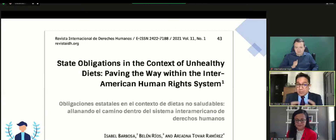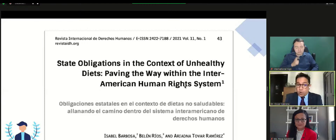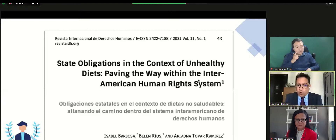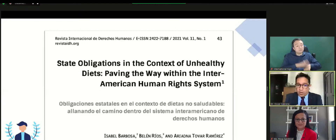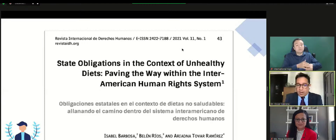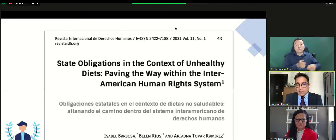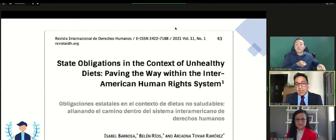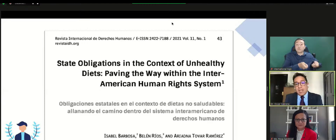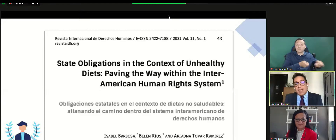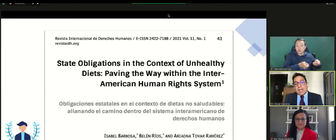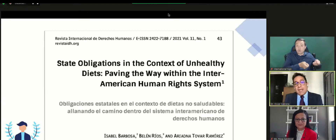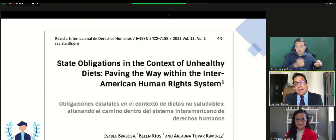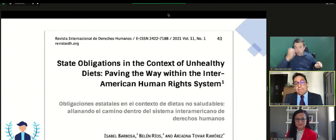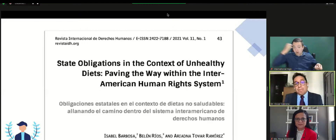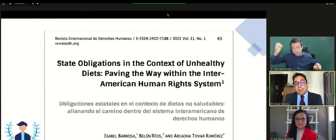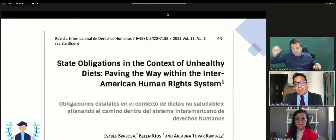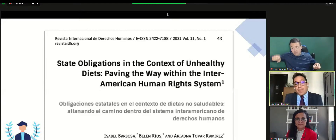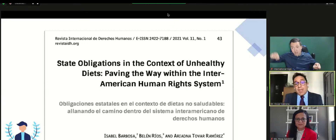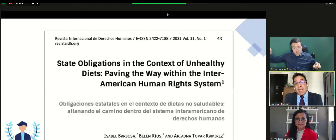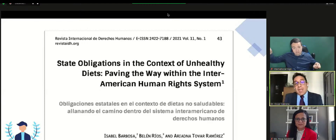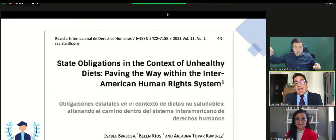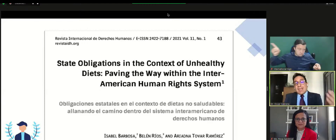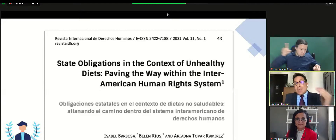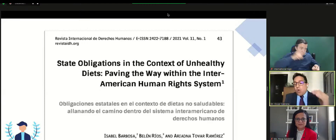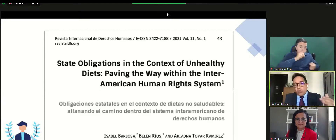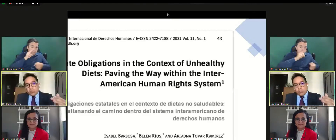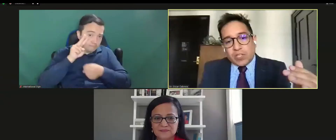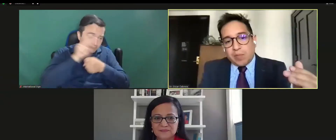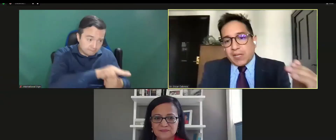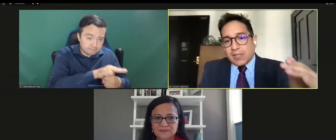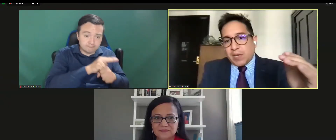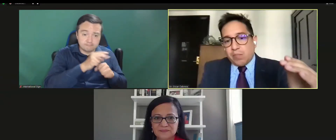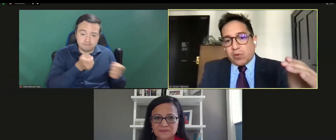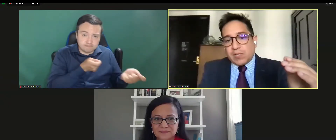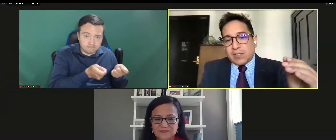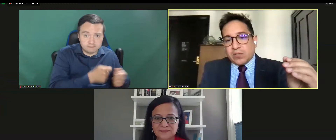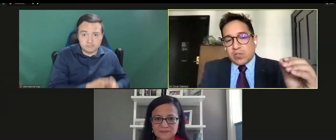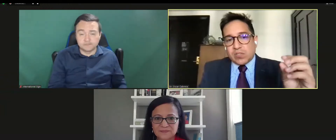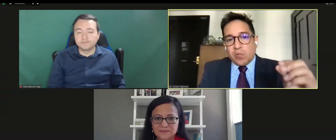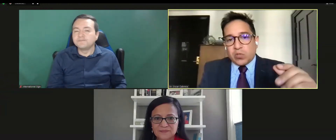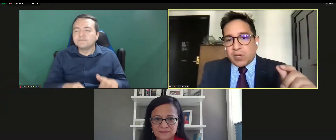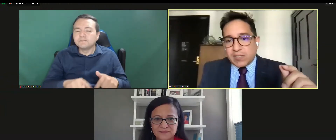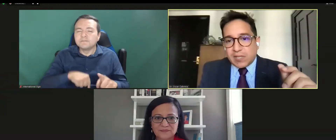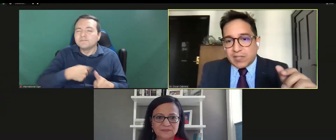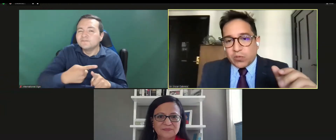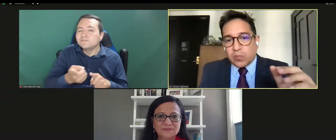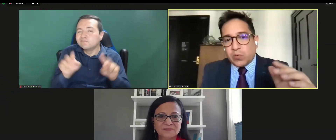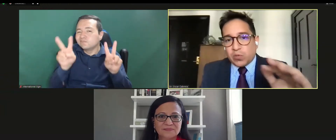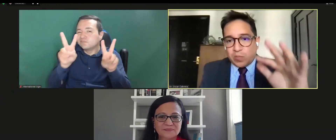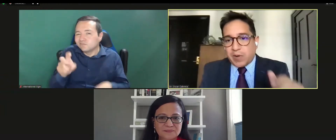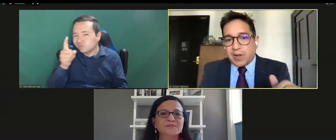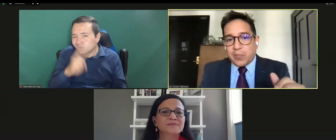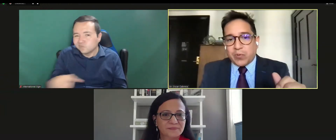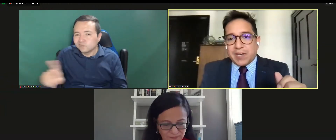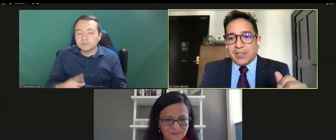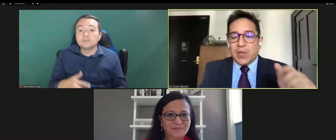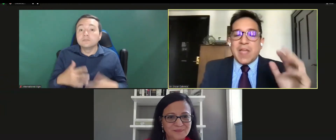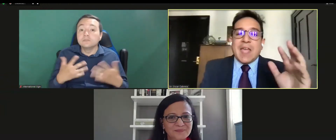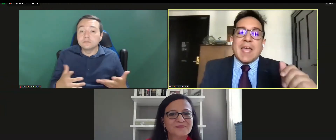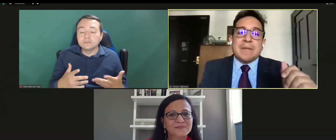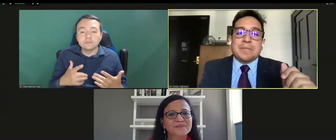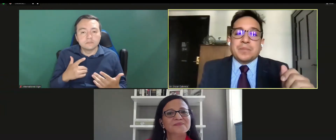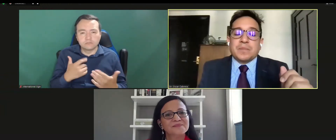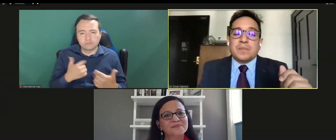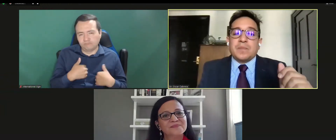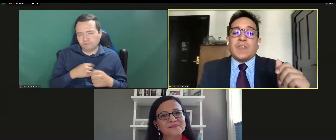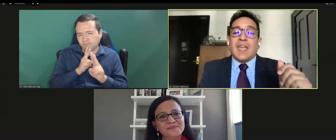the private sector. That's clear. Something else that's also very important, I'll just